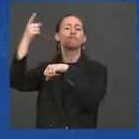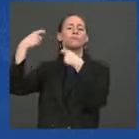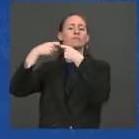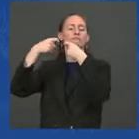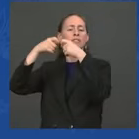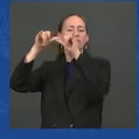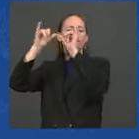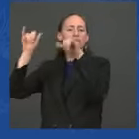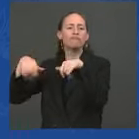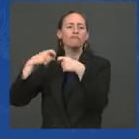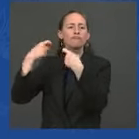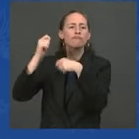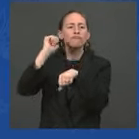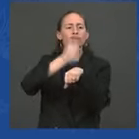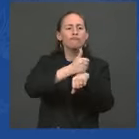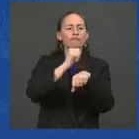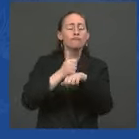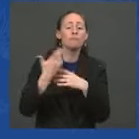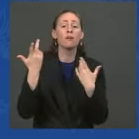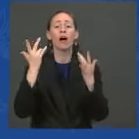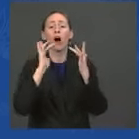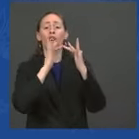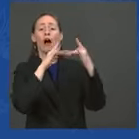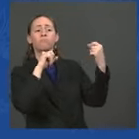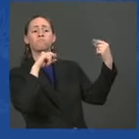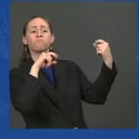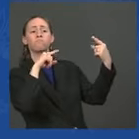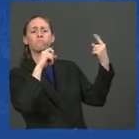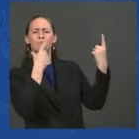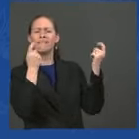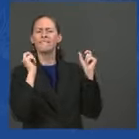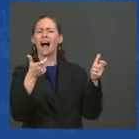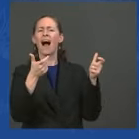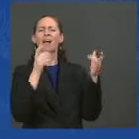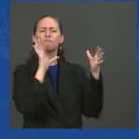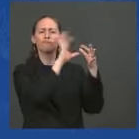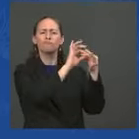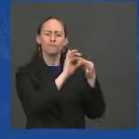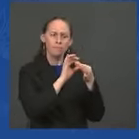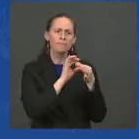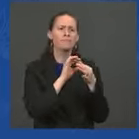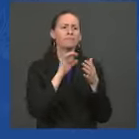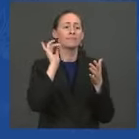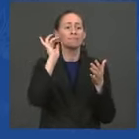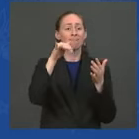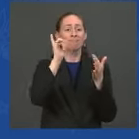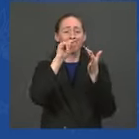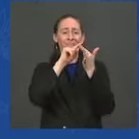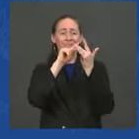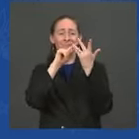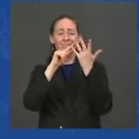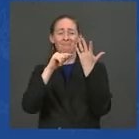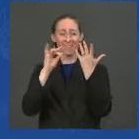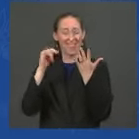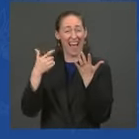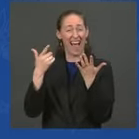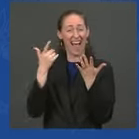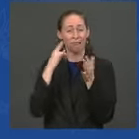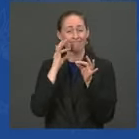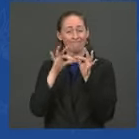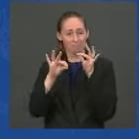from urban, suburban, rural. There's parts of the country that are just being left behind. And there are parts of the country in states